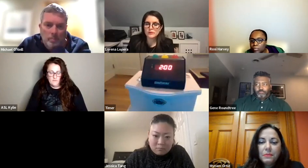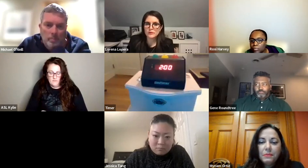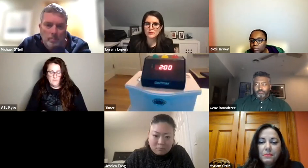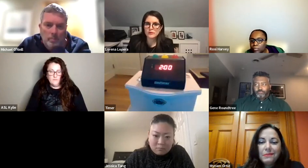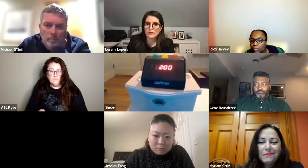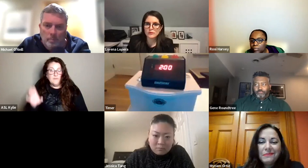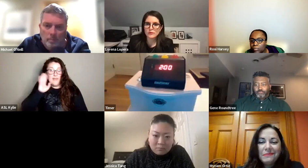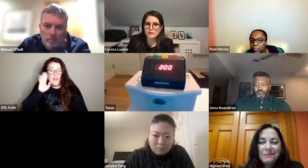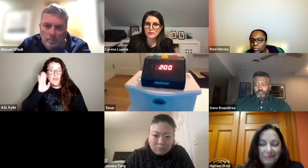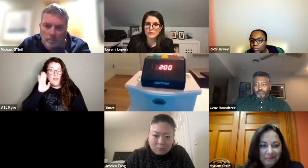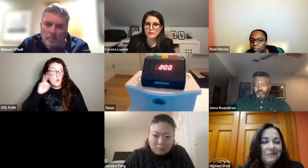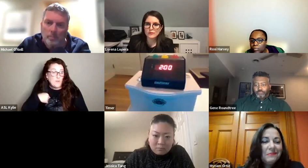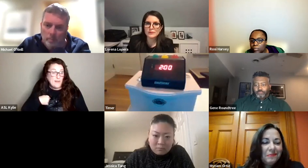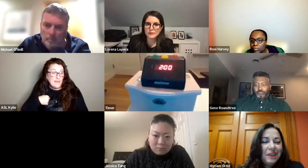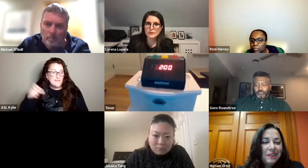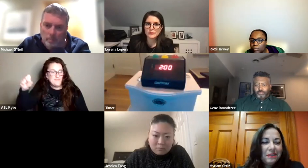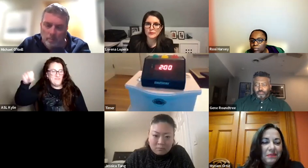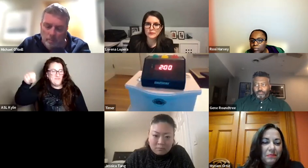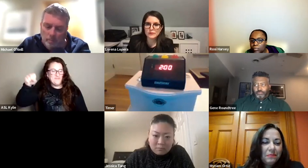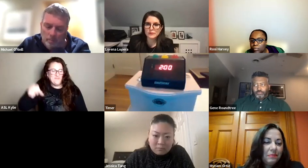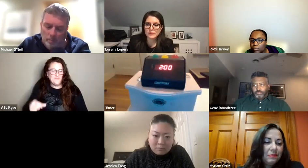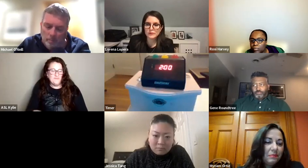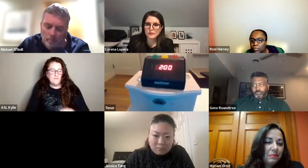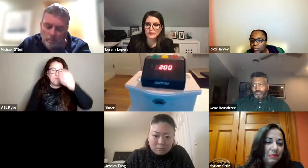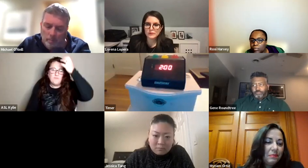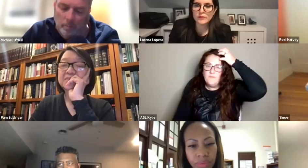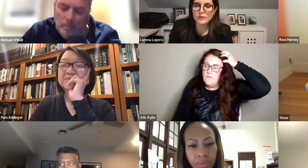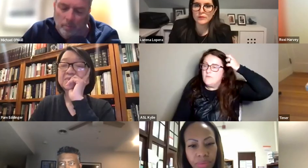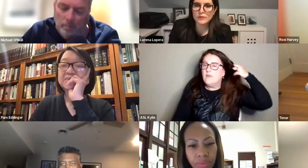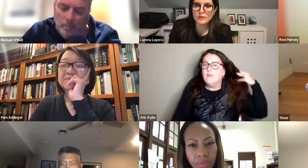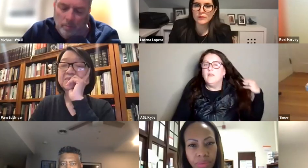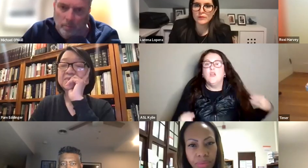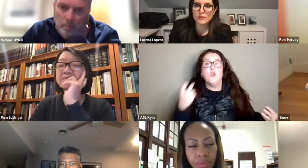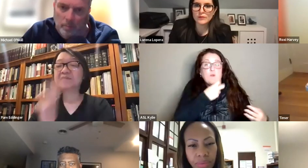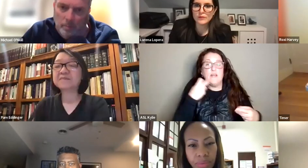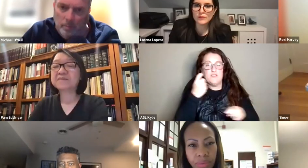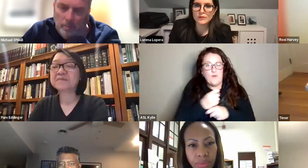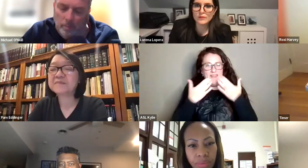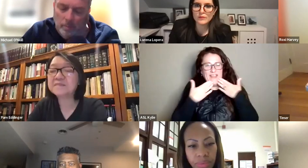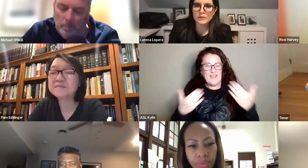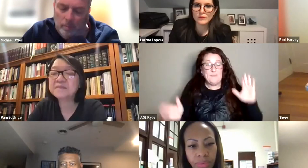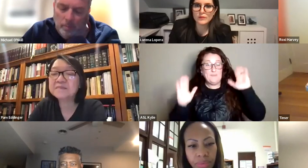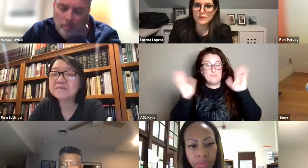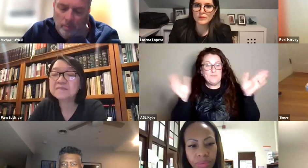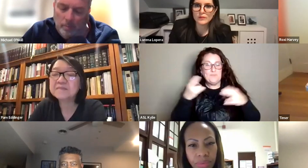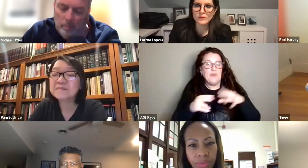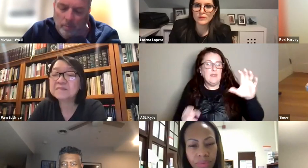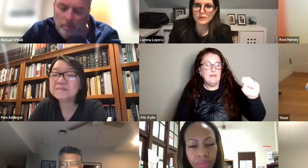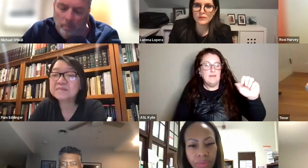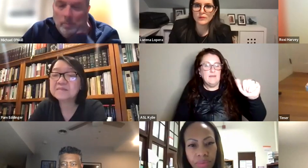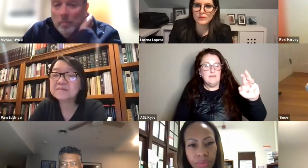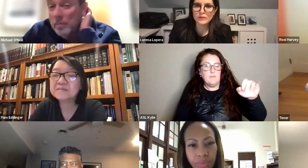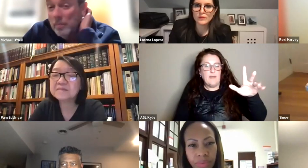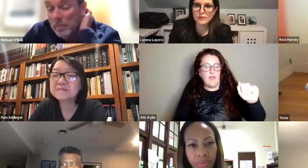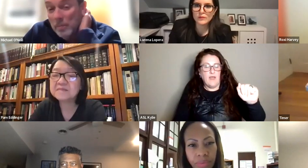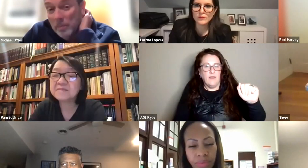Hi, everyone. Hi, can you hear me? Yes. Yes, you pronounced it correctly. Thank you. Hi, everyone. My name is Samantha Weintraub.